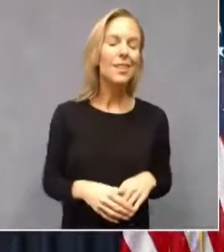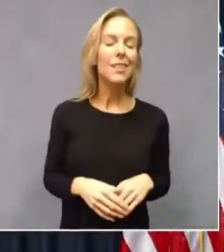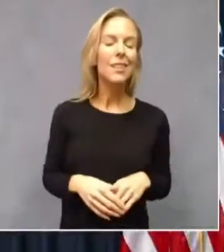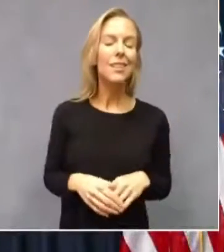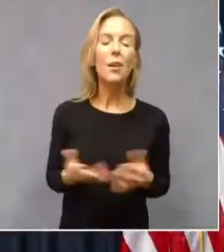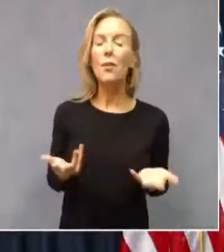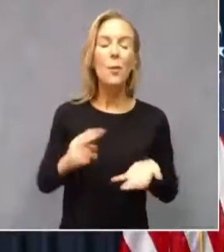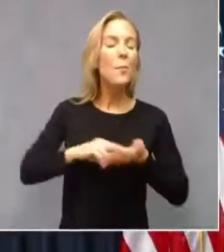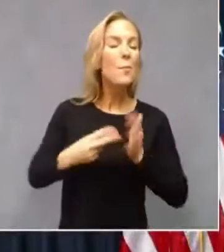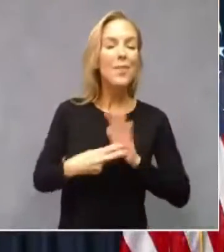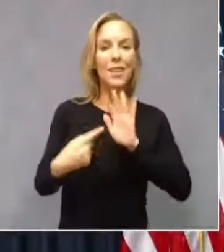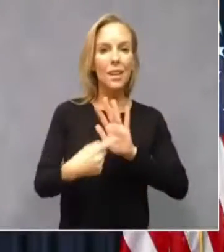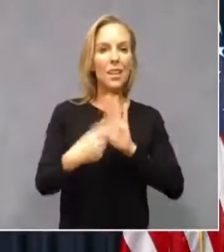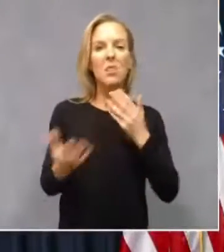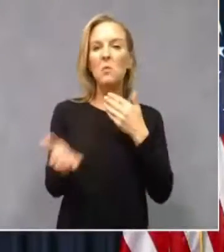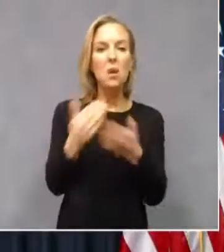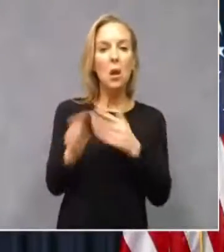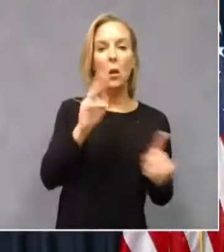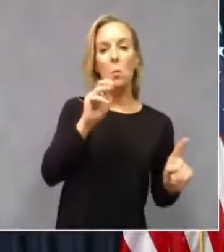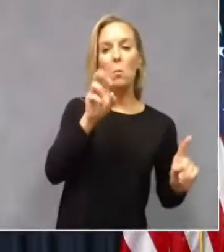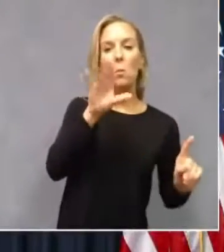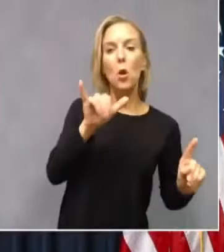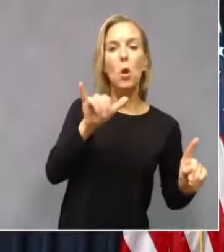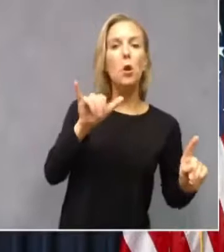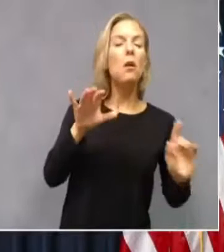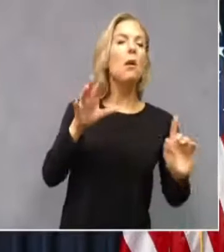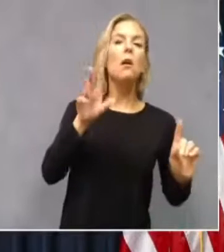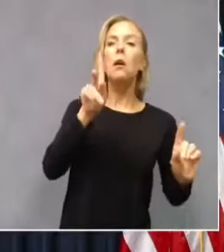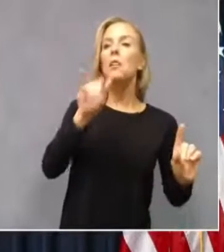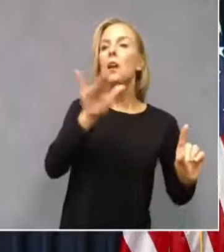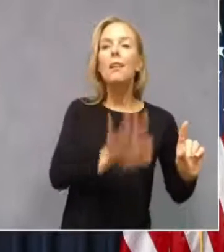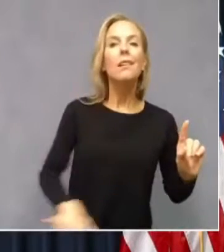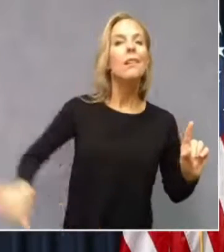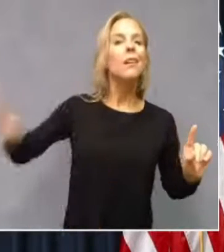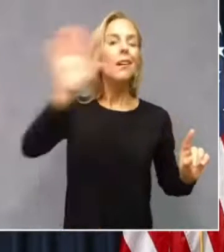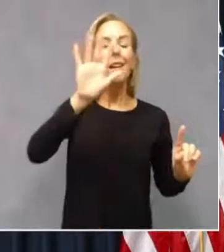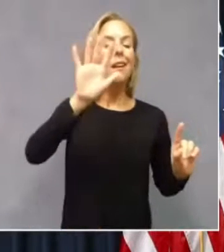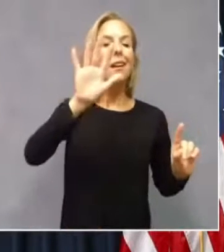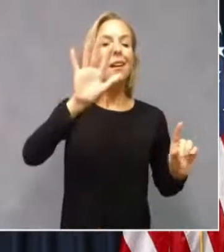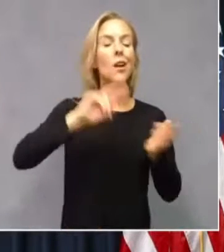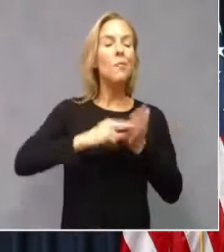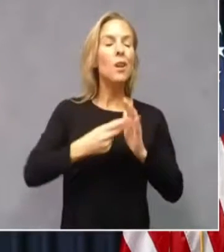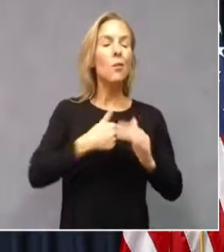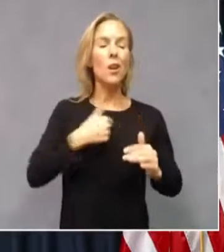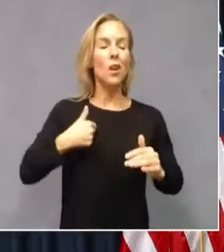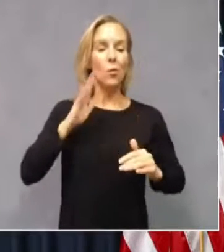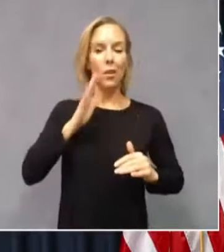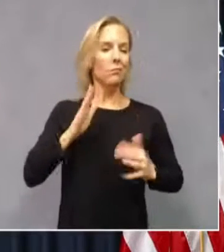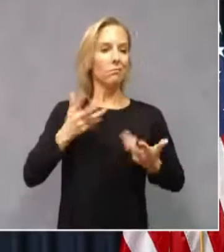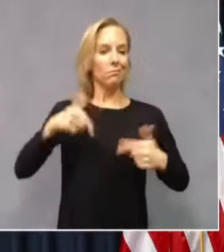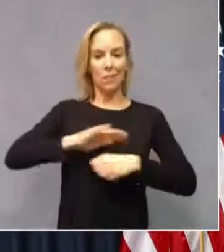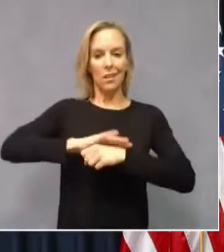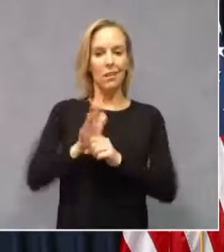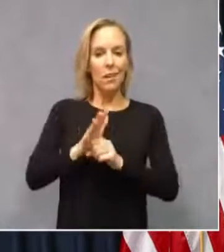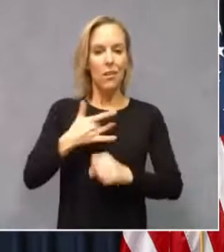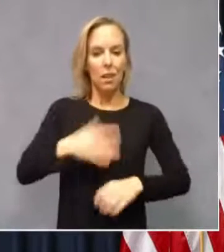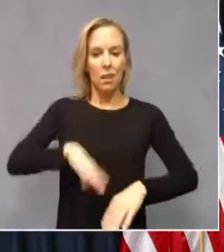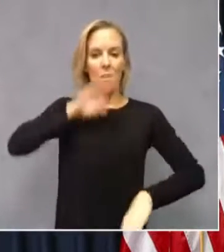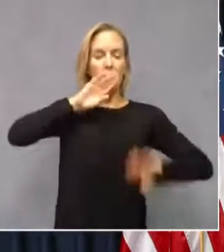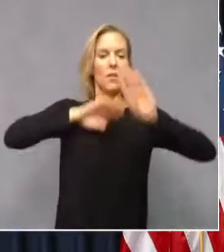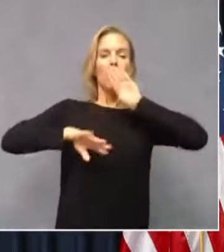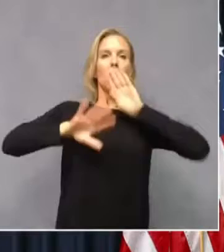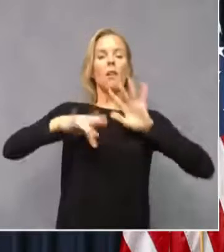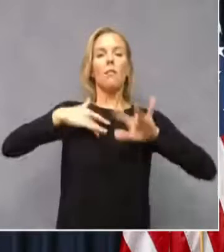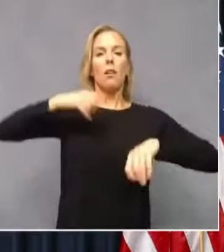here in Murray or across the Commonwealth, about how we are not going to stumble out of COVID. We are going to sprint into our